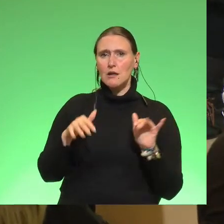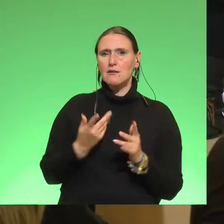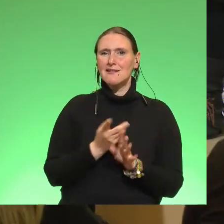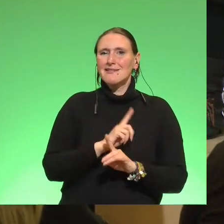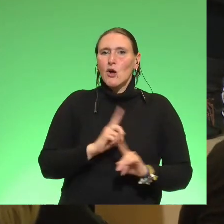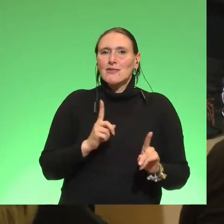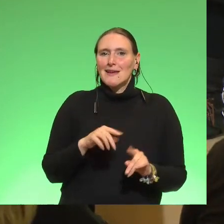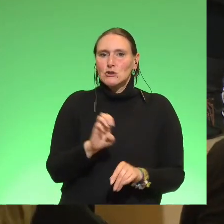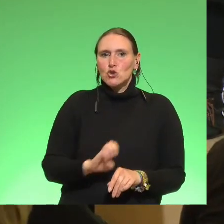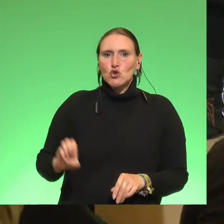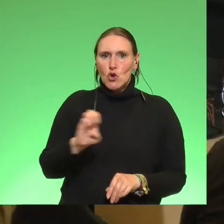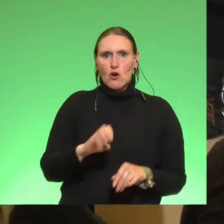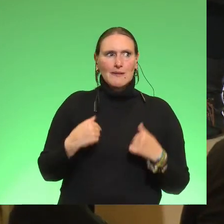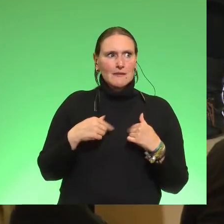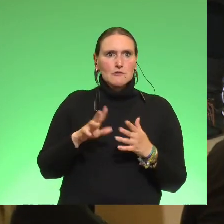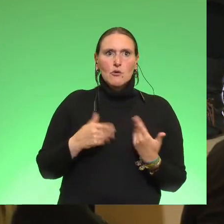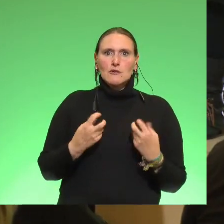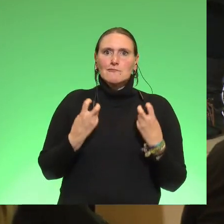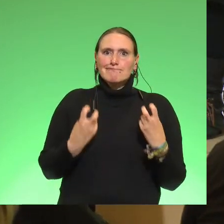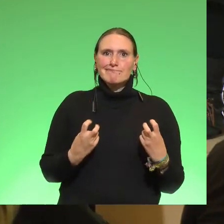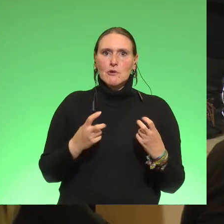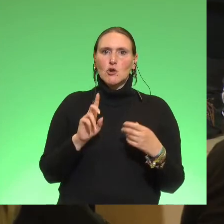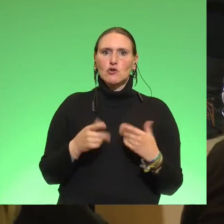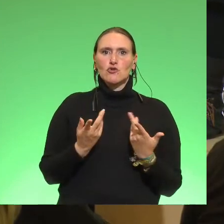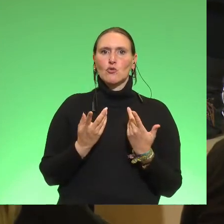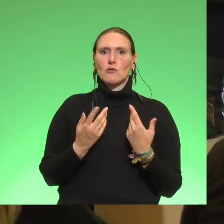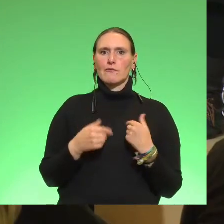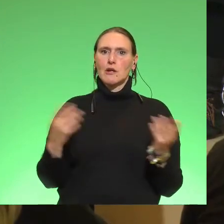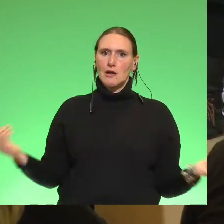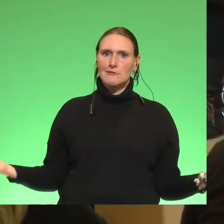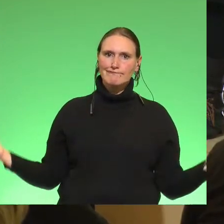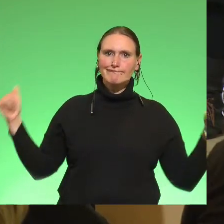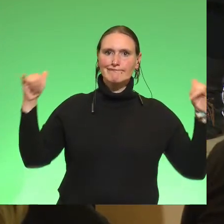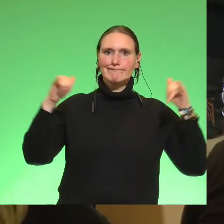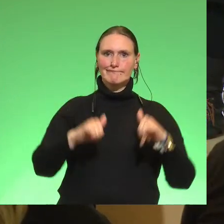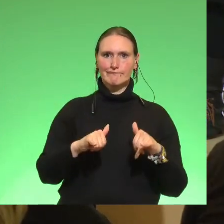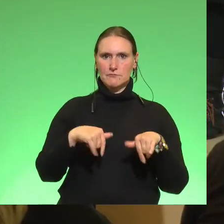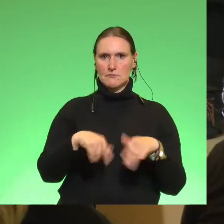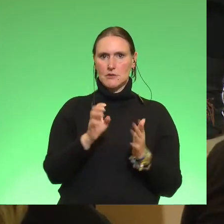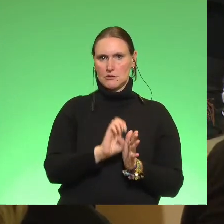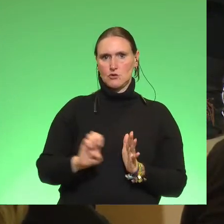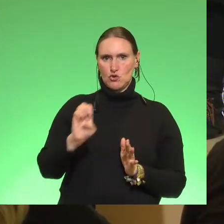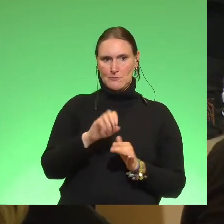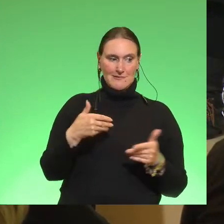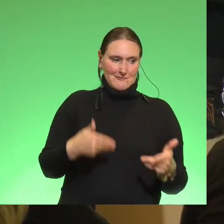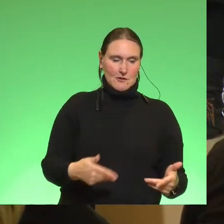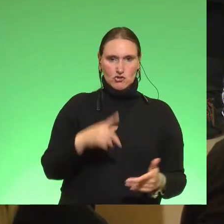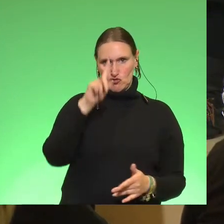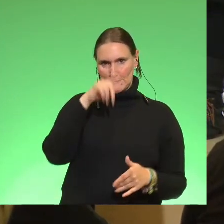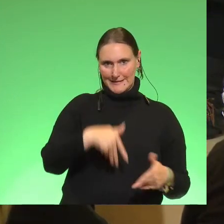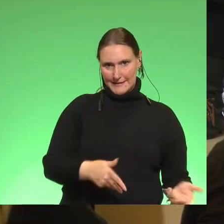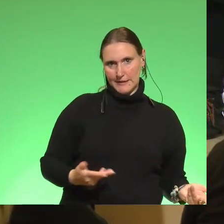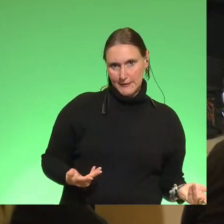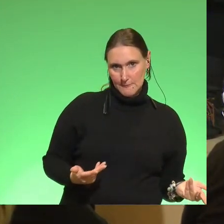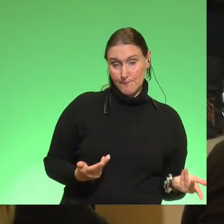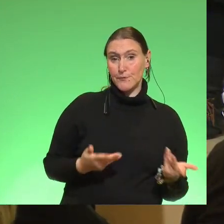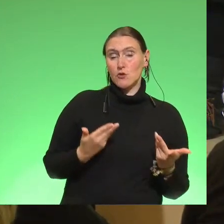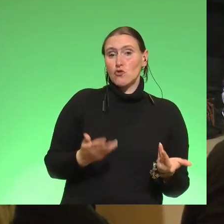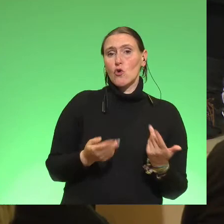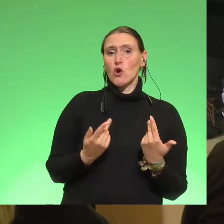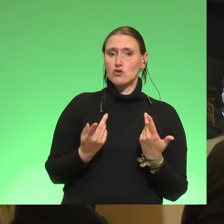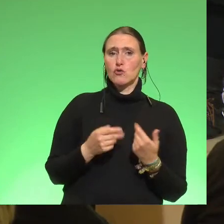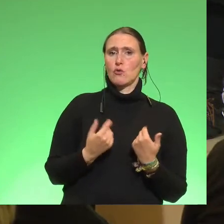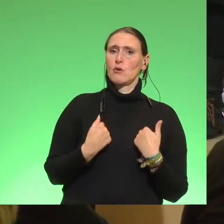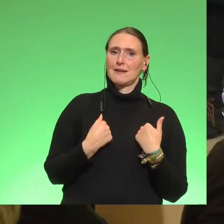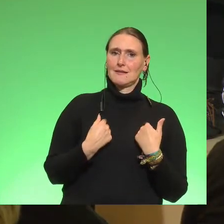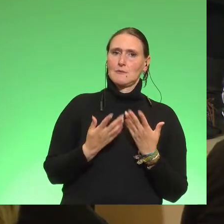the artists that we have been hosted are also not from Europe. So that to me just kind of proves the point of the idea of making friends and not